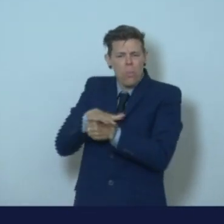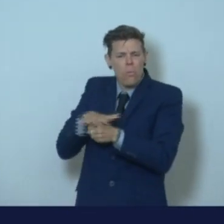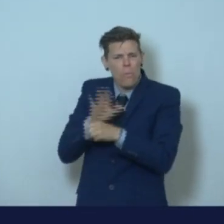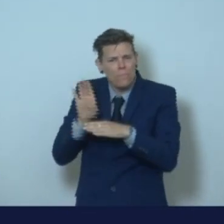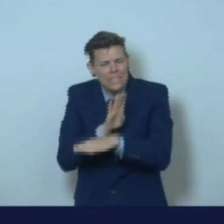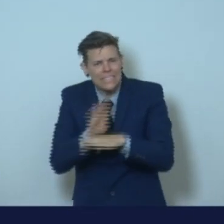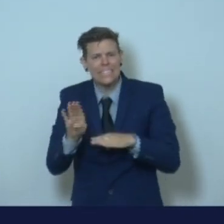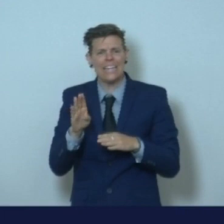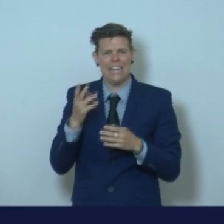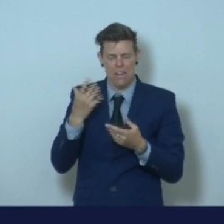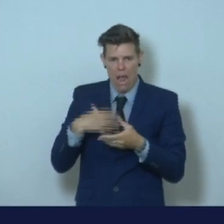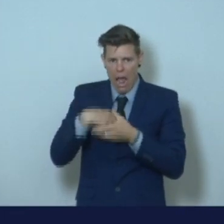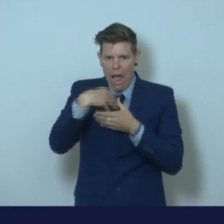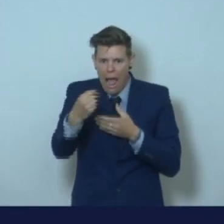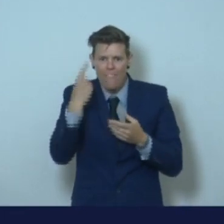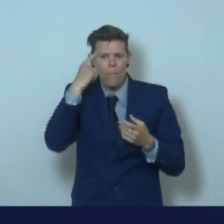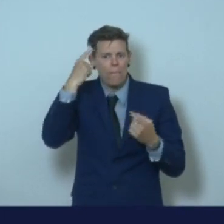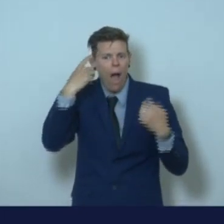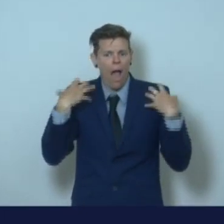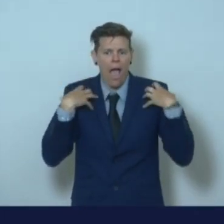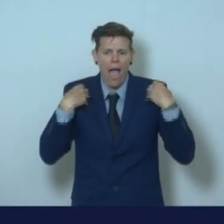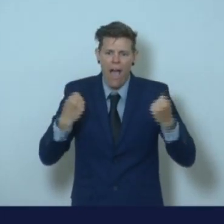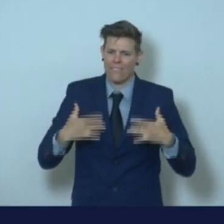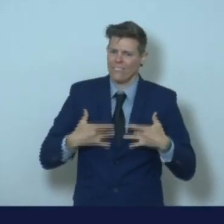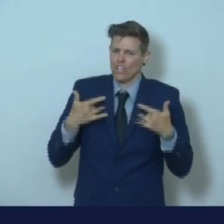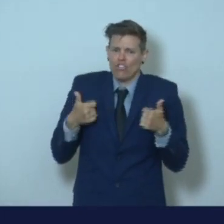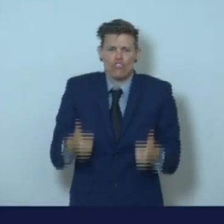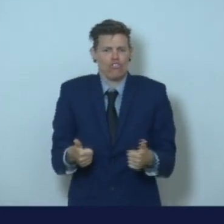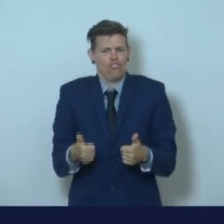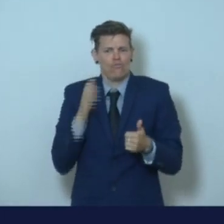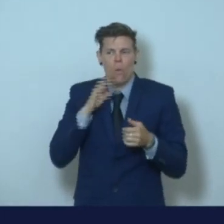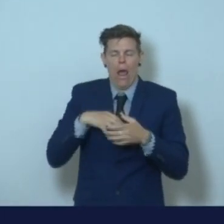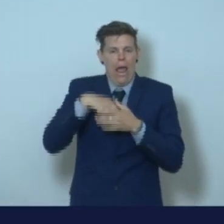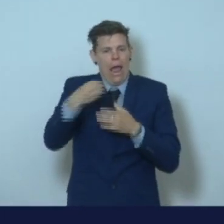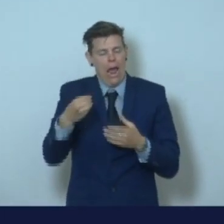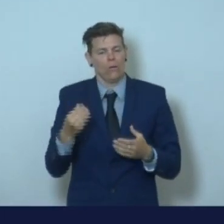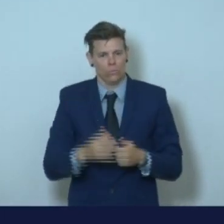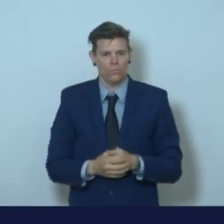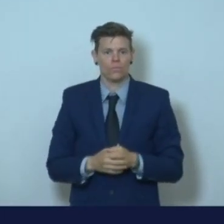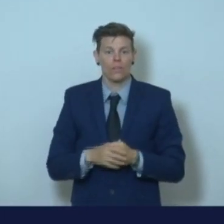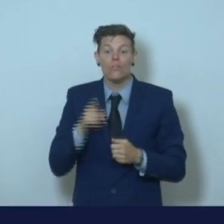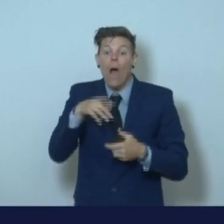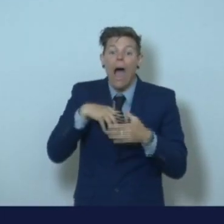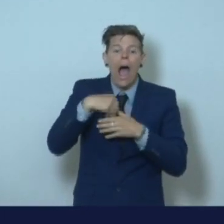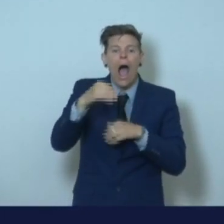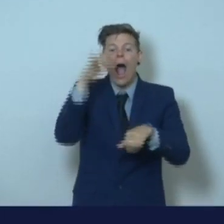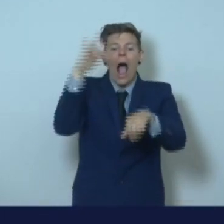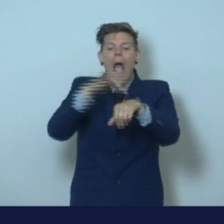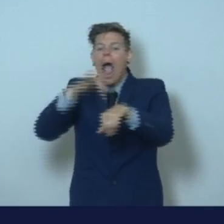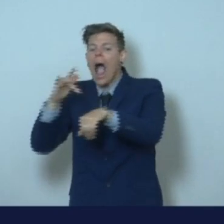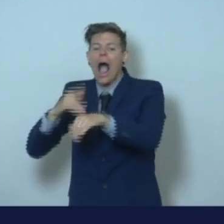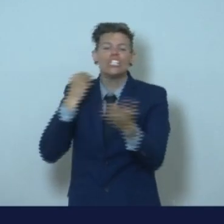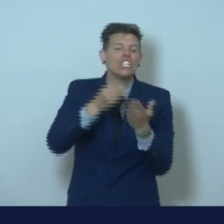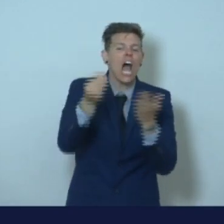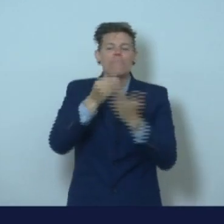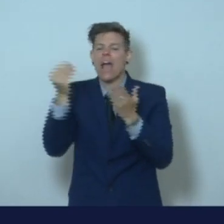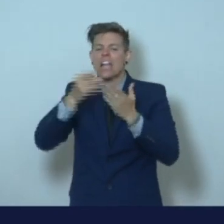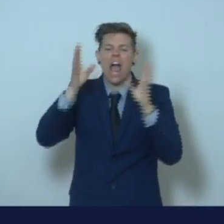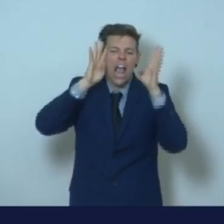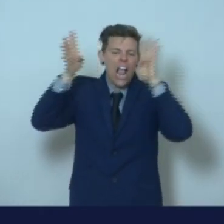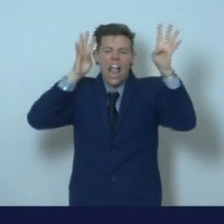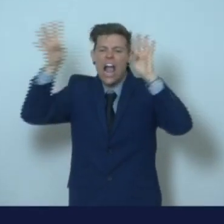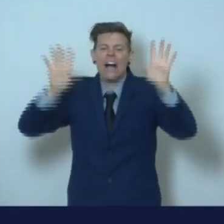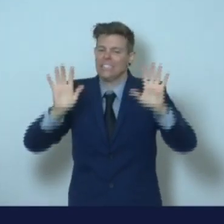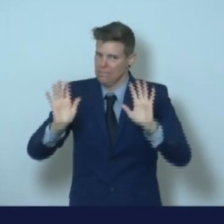own mental health and well-being. Don't go to 10, go to 1. I don't think the breweries appreciate that messaging. It's not